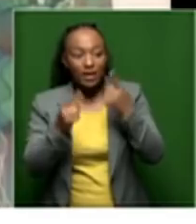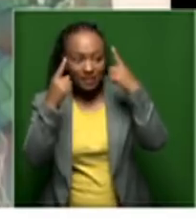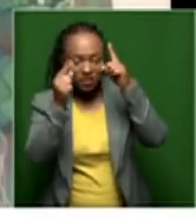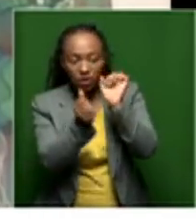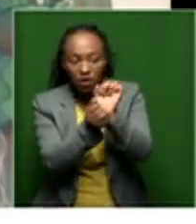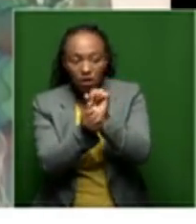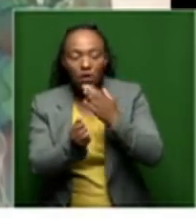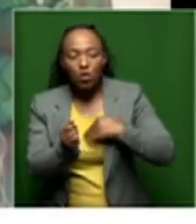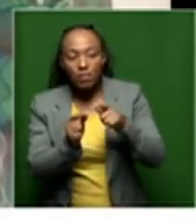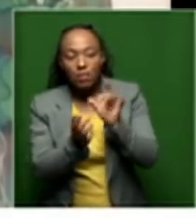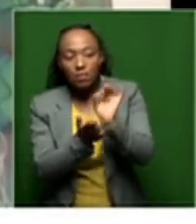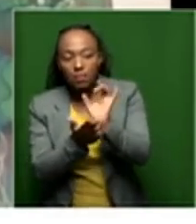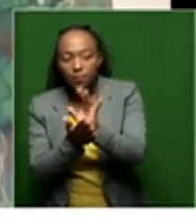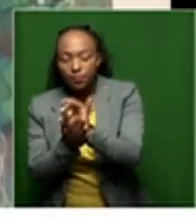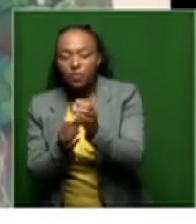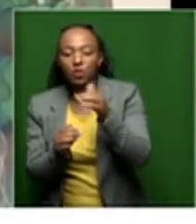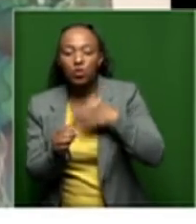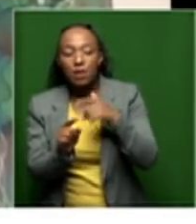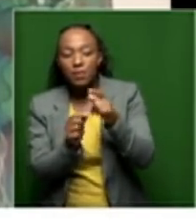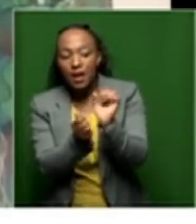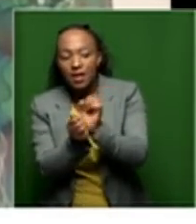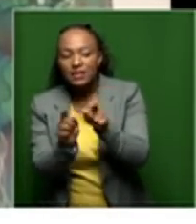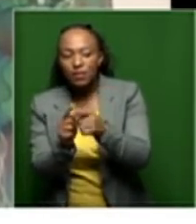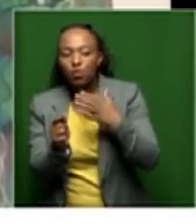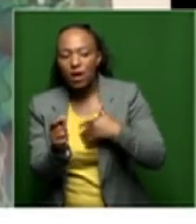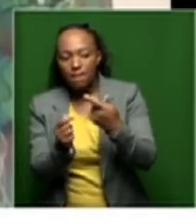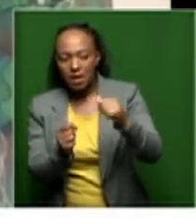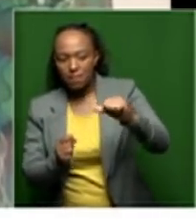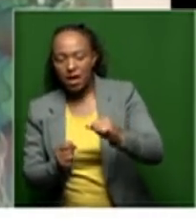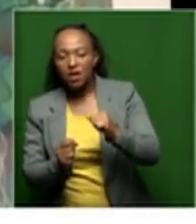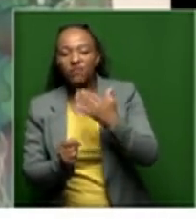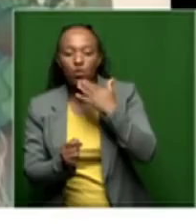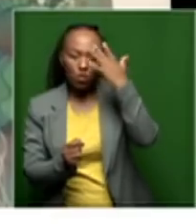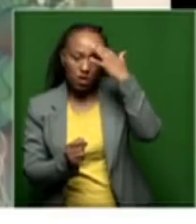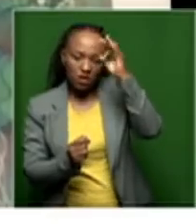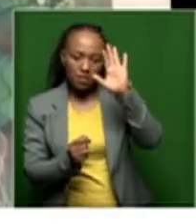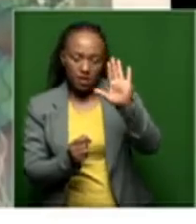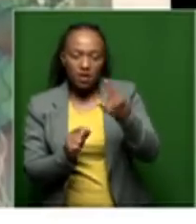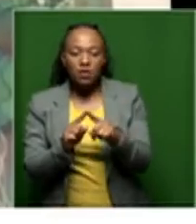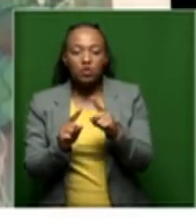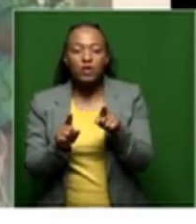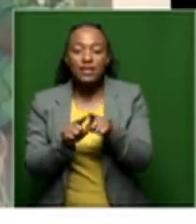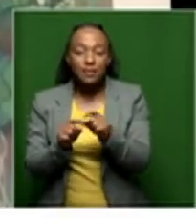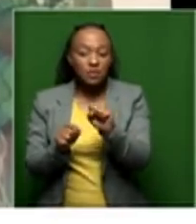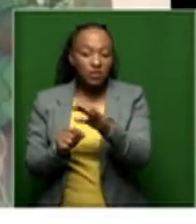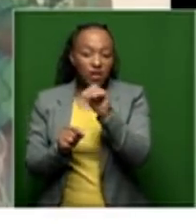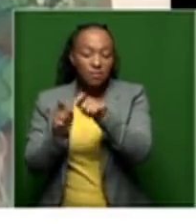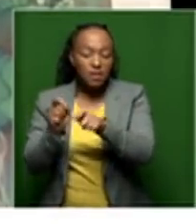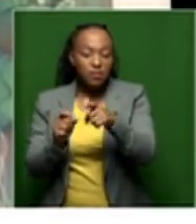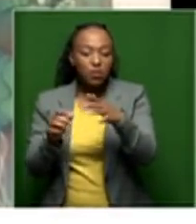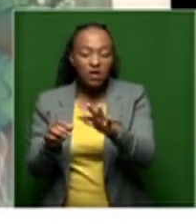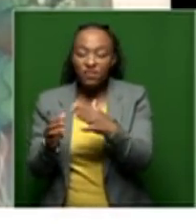people dismissed, we want people arrested, and we want recoveries for the state. We are encouraging South Africans to bring